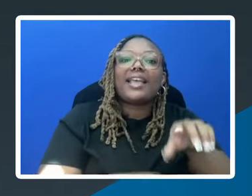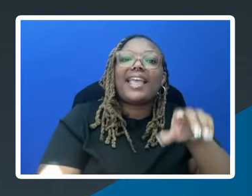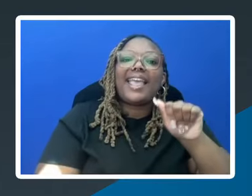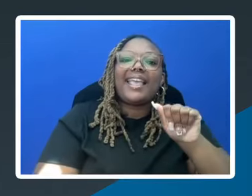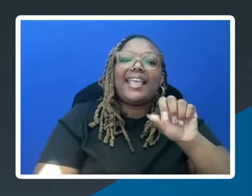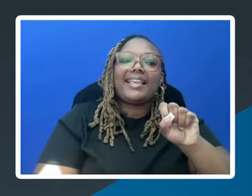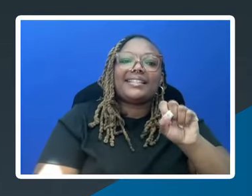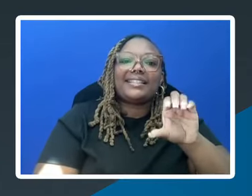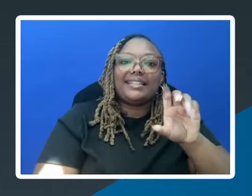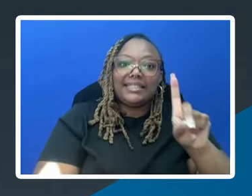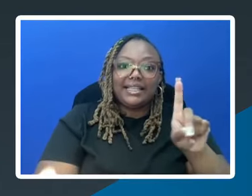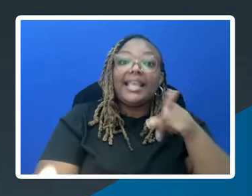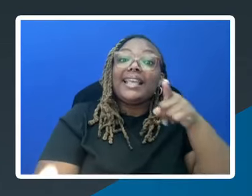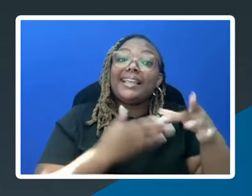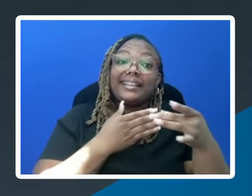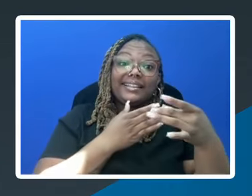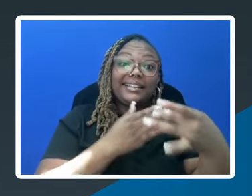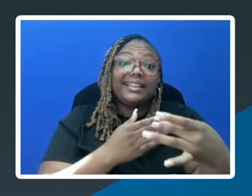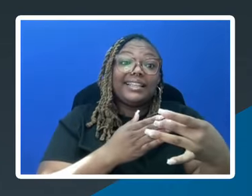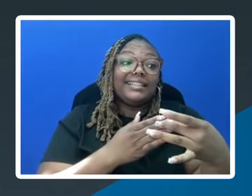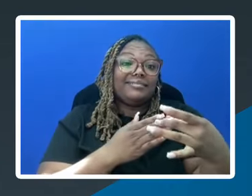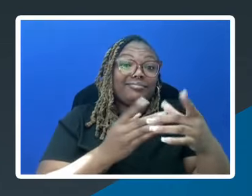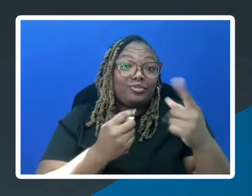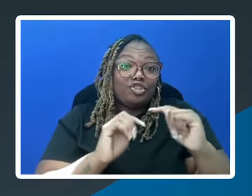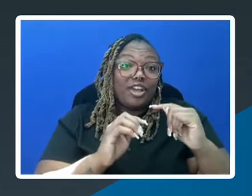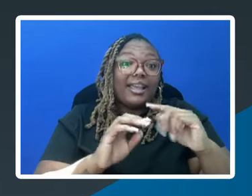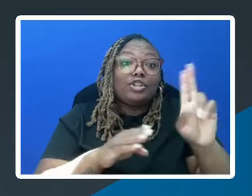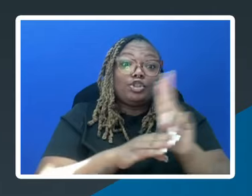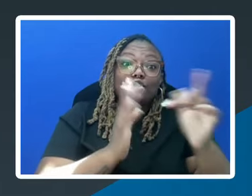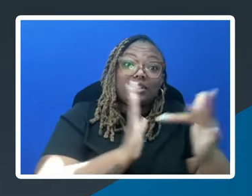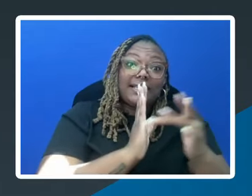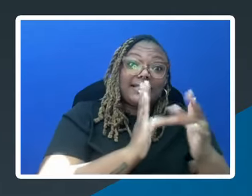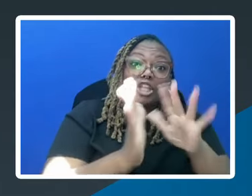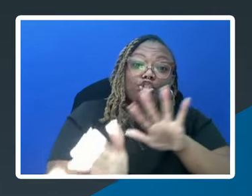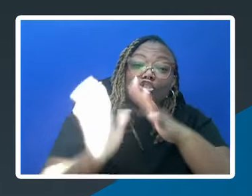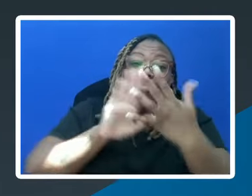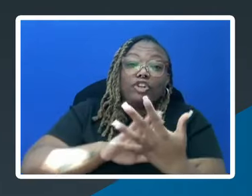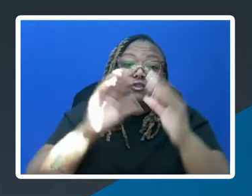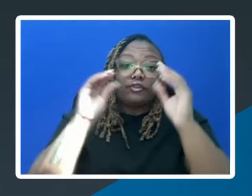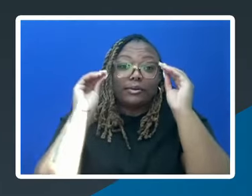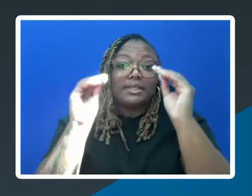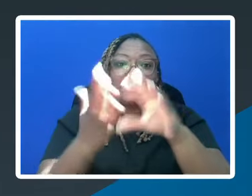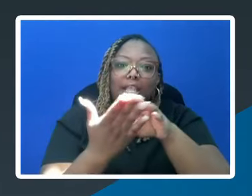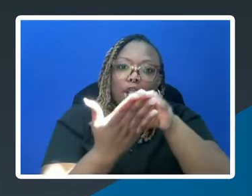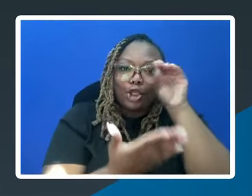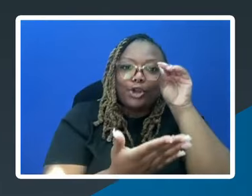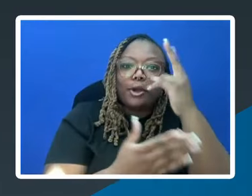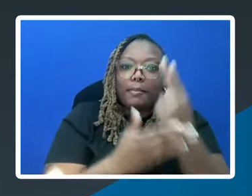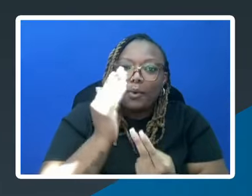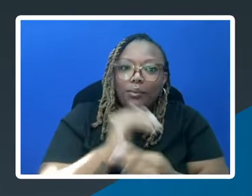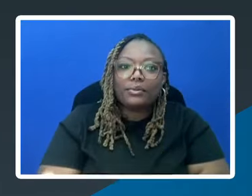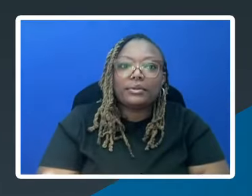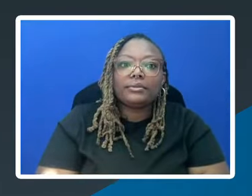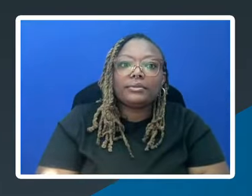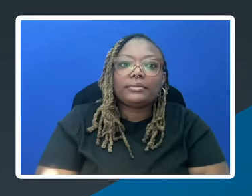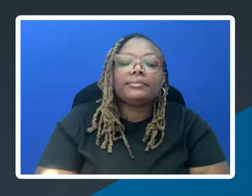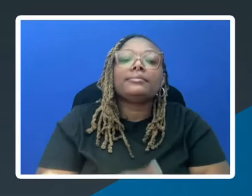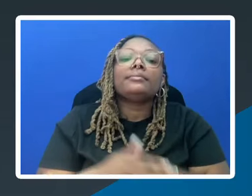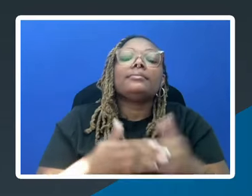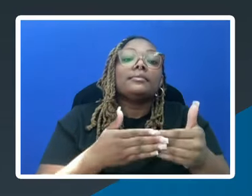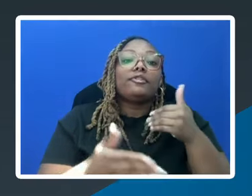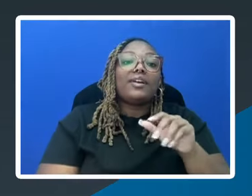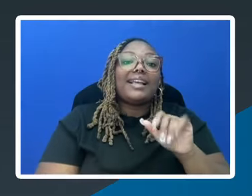leads efforts to leverage technology to transform teaching and learning. Before ISTE,